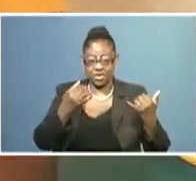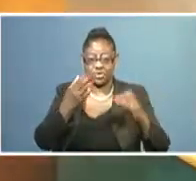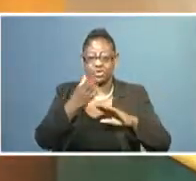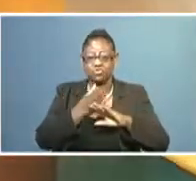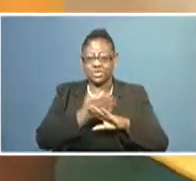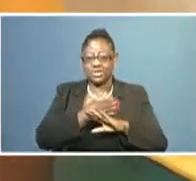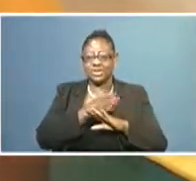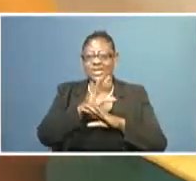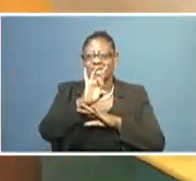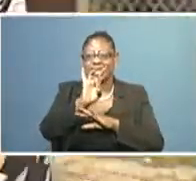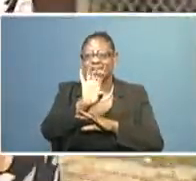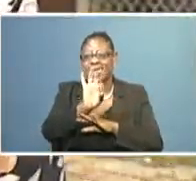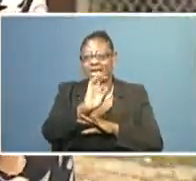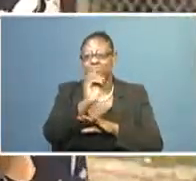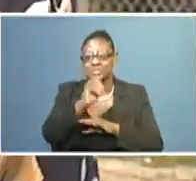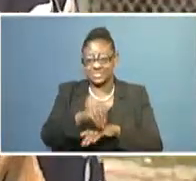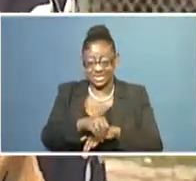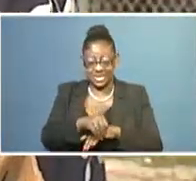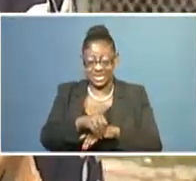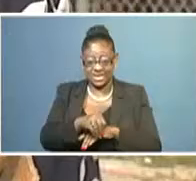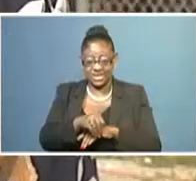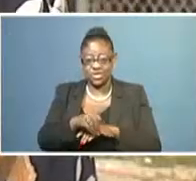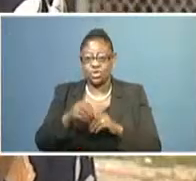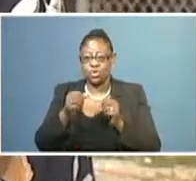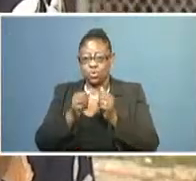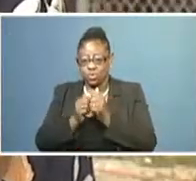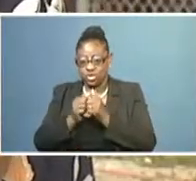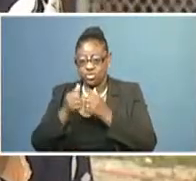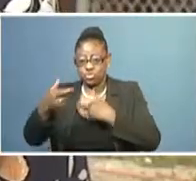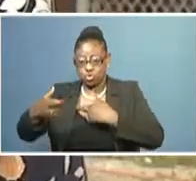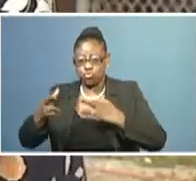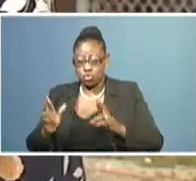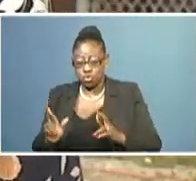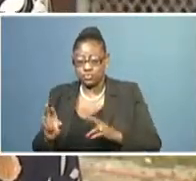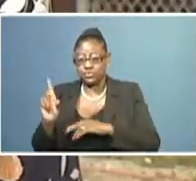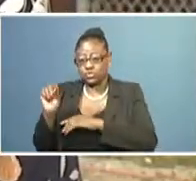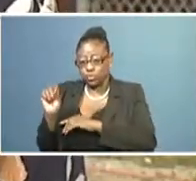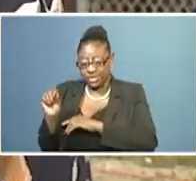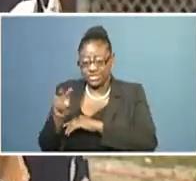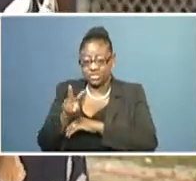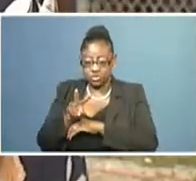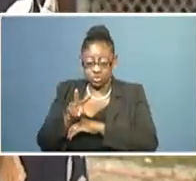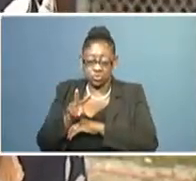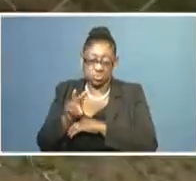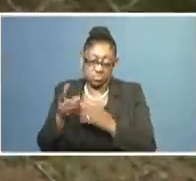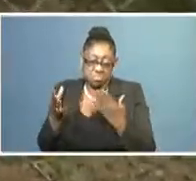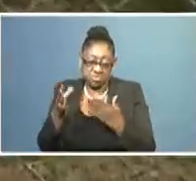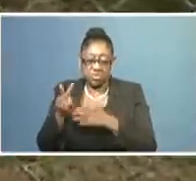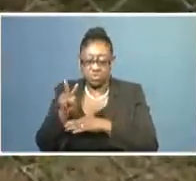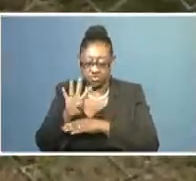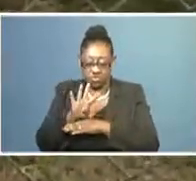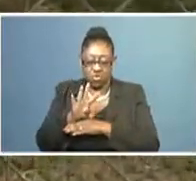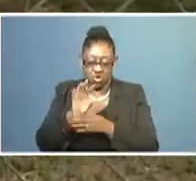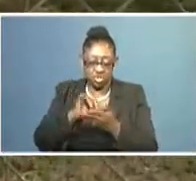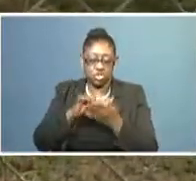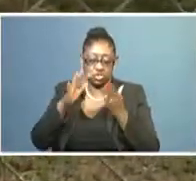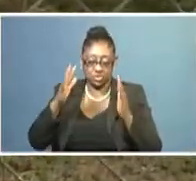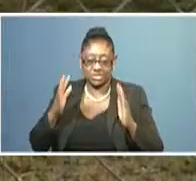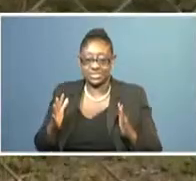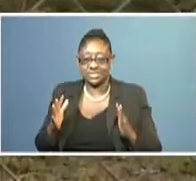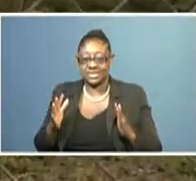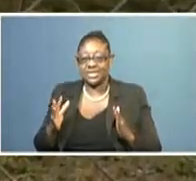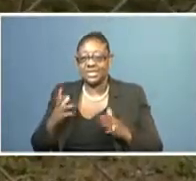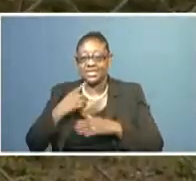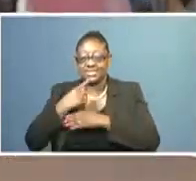increased to 89%, with room capacity being anywhere from 22 to 24 students. Now,